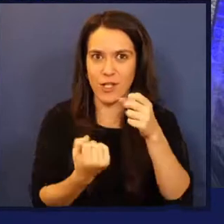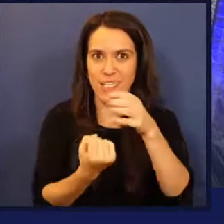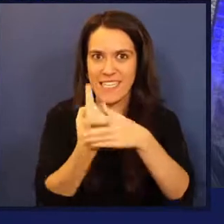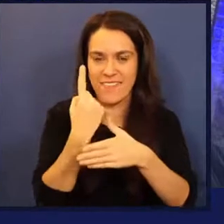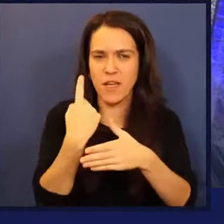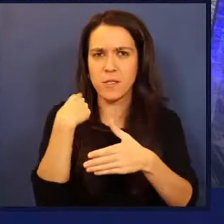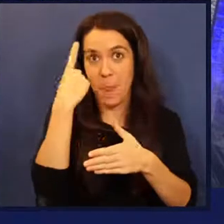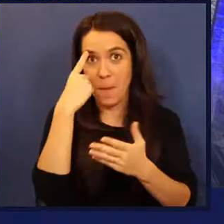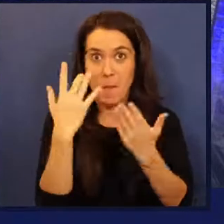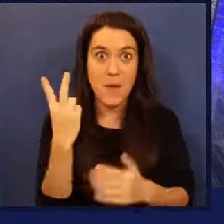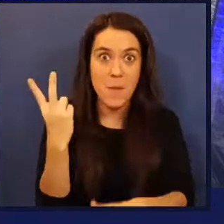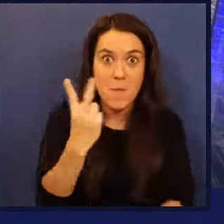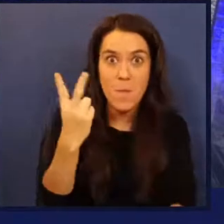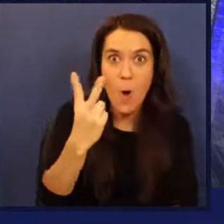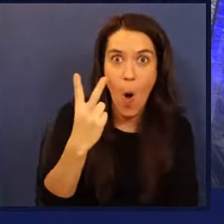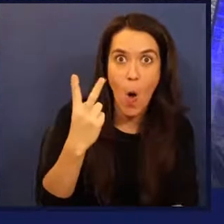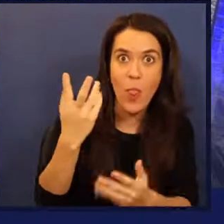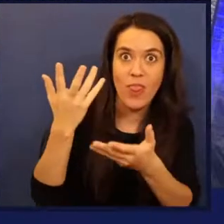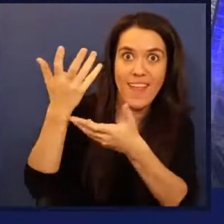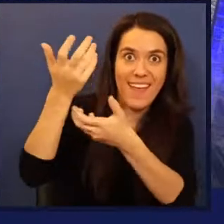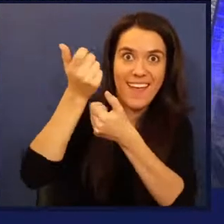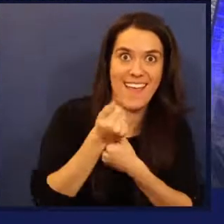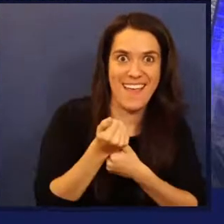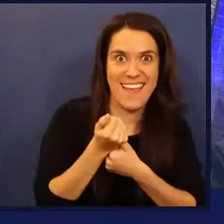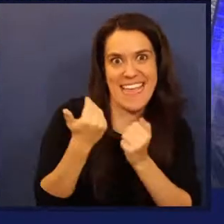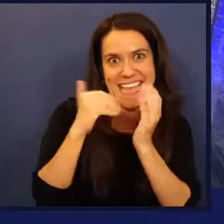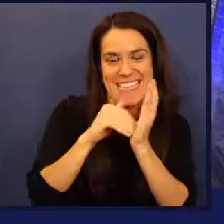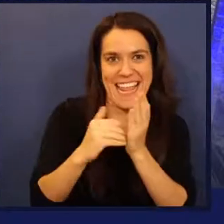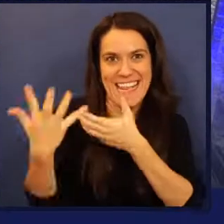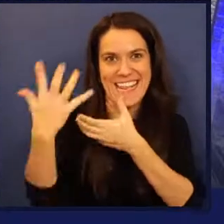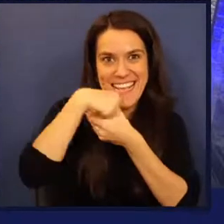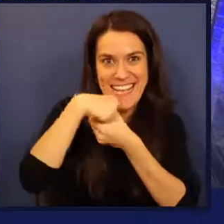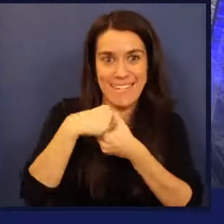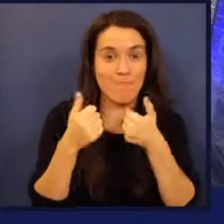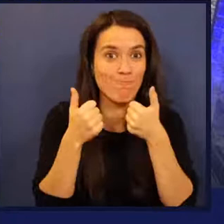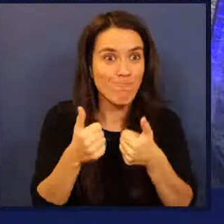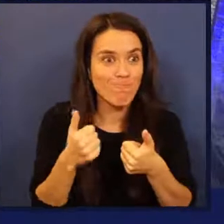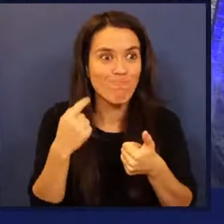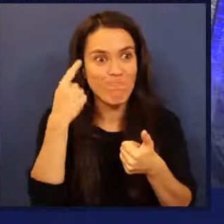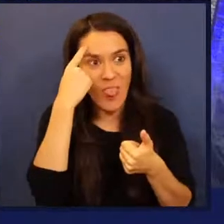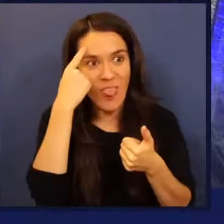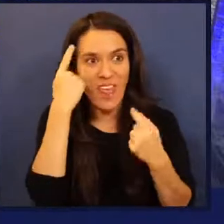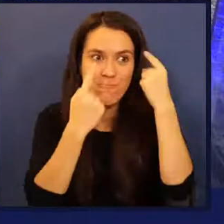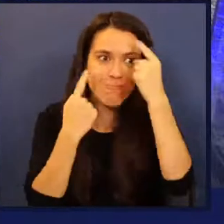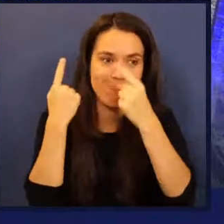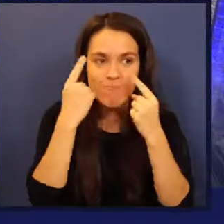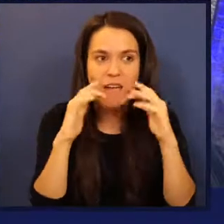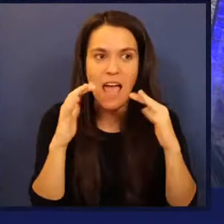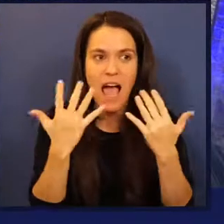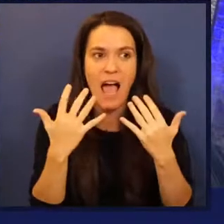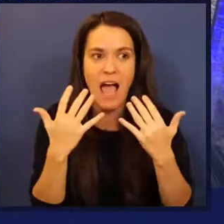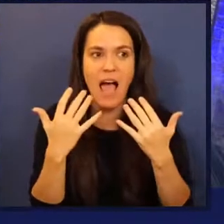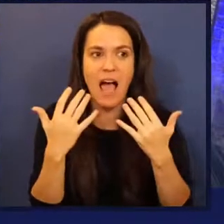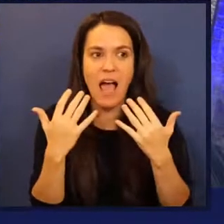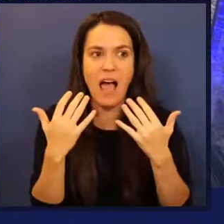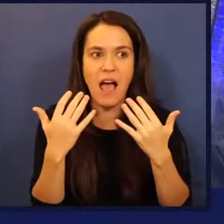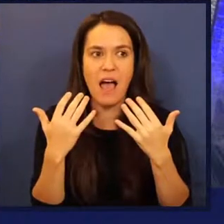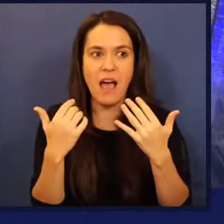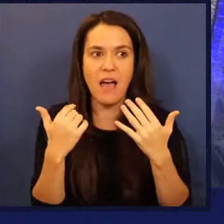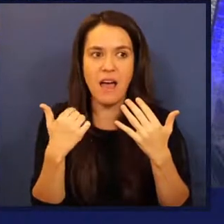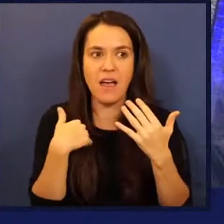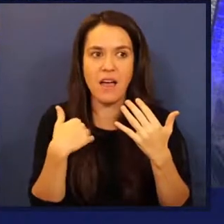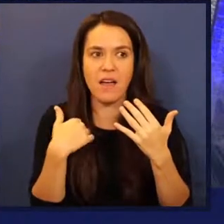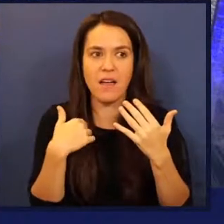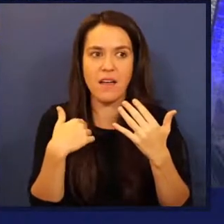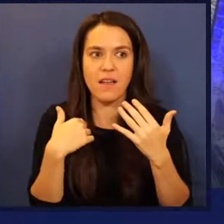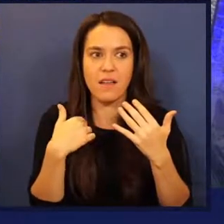you involved, of course. And definitely, it's kind of heartening to hear that, you know, the